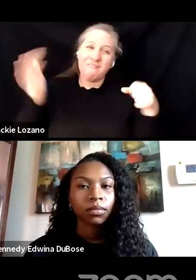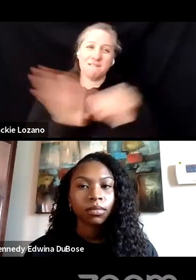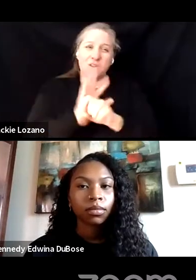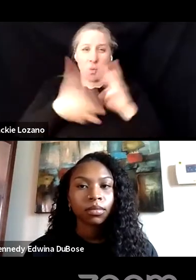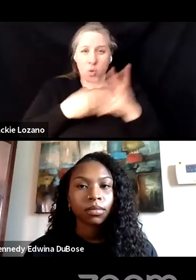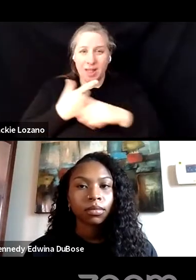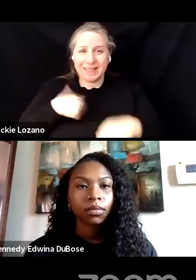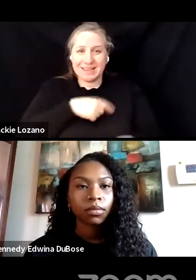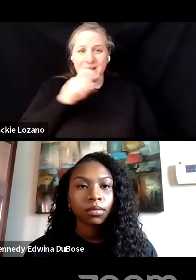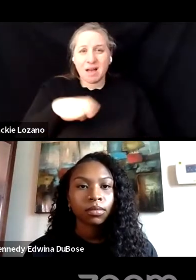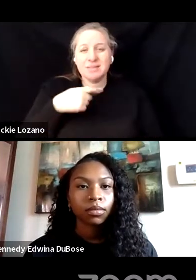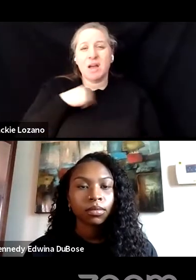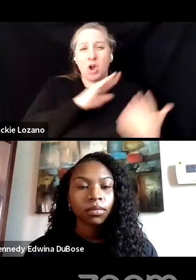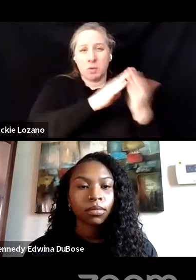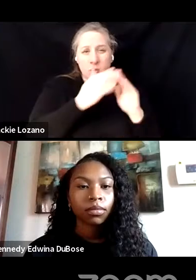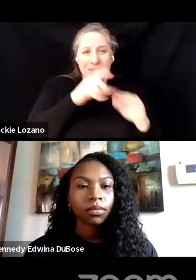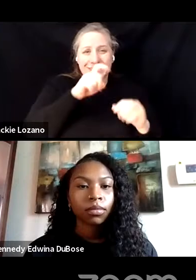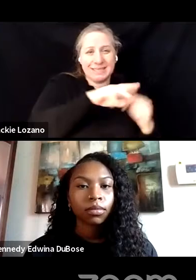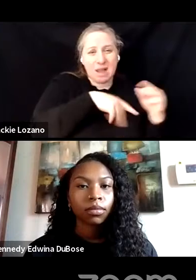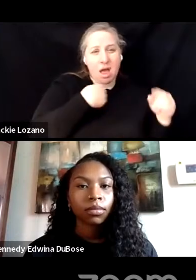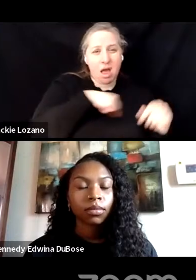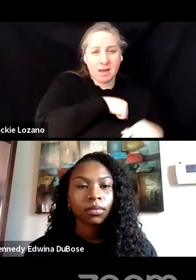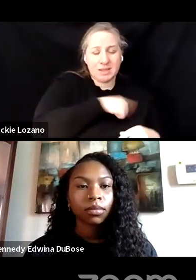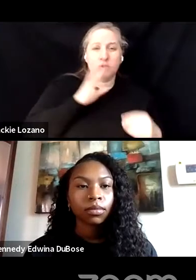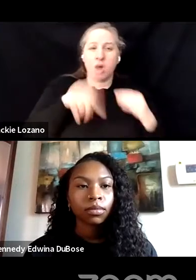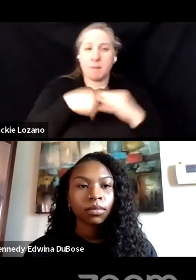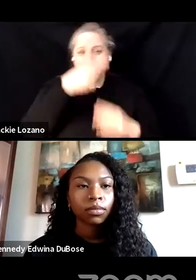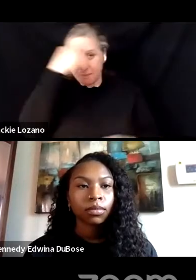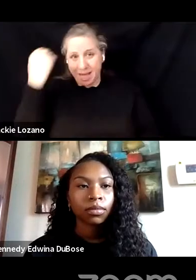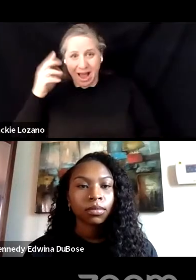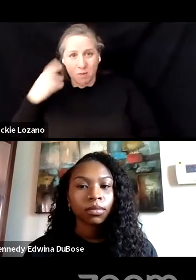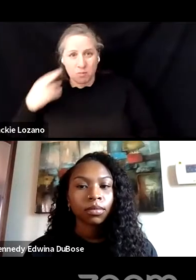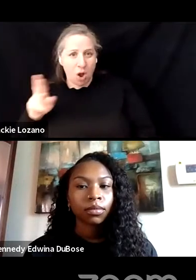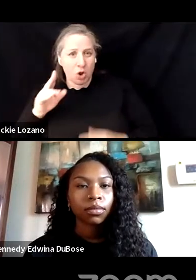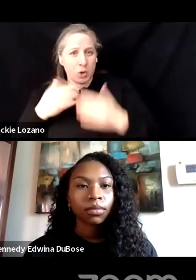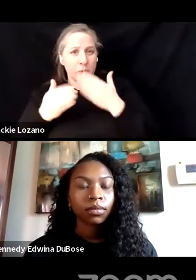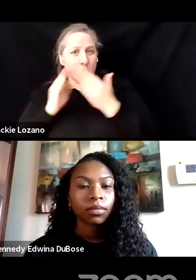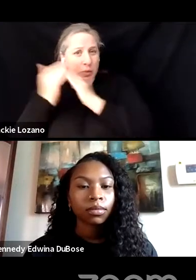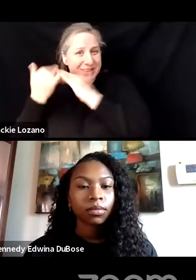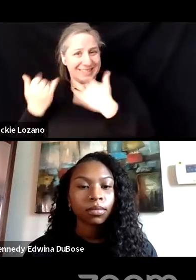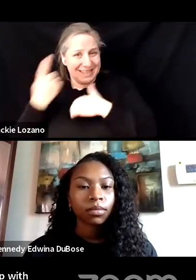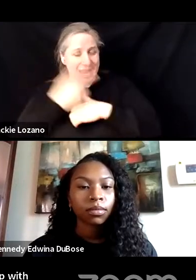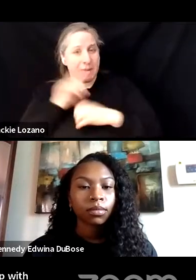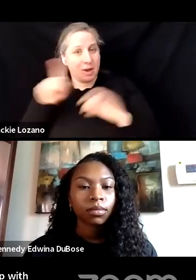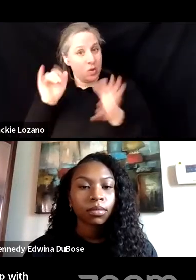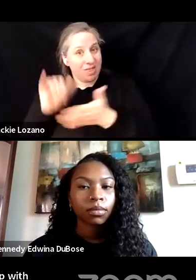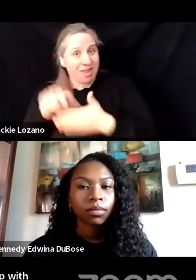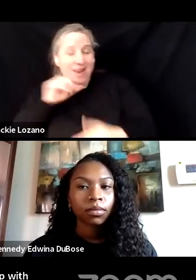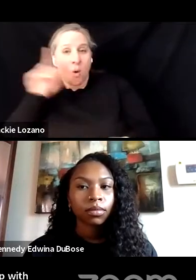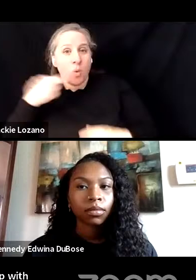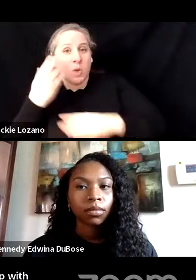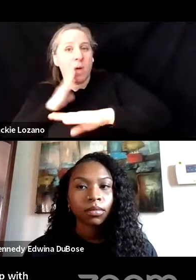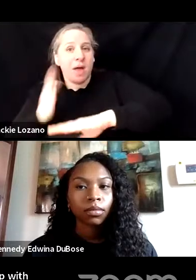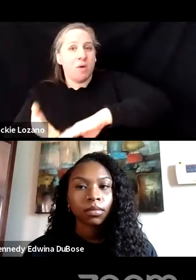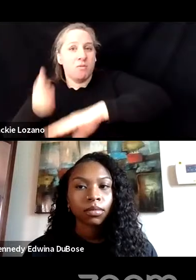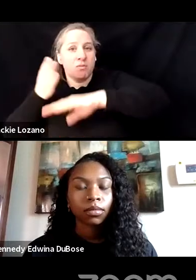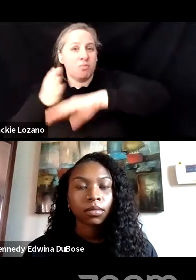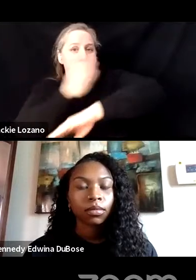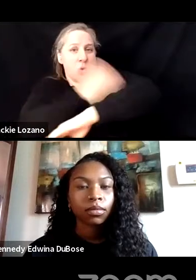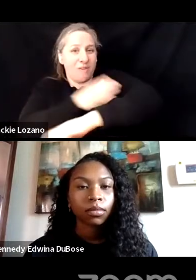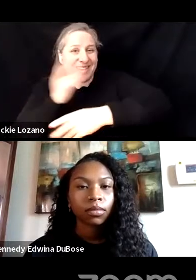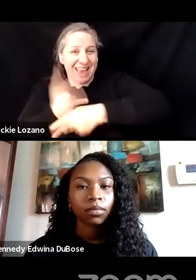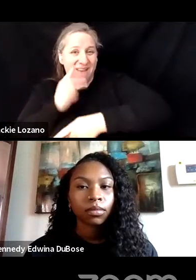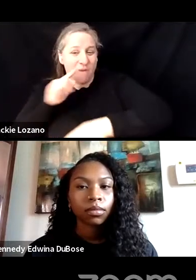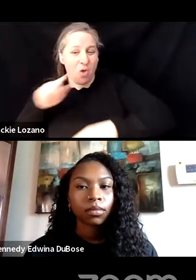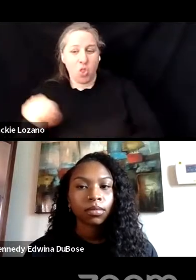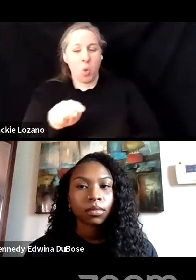needs us. And while we talked about Black and Brown communities today, by doing this, we're not just going to improve the care for those communities.